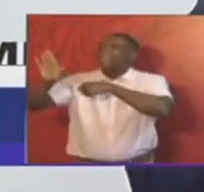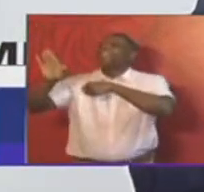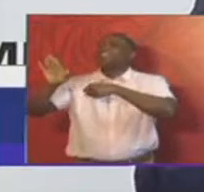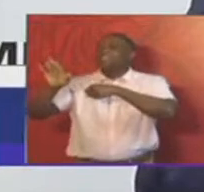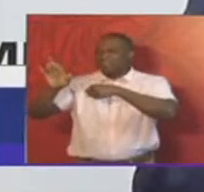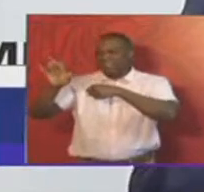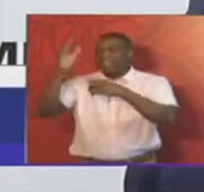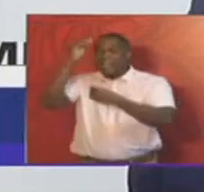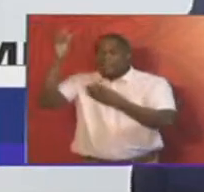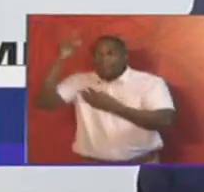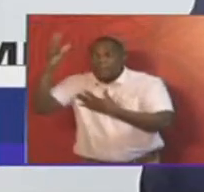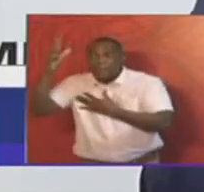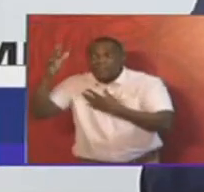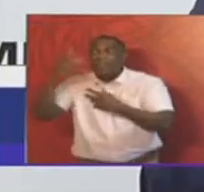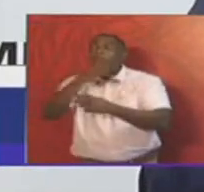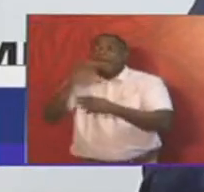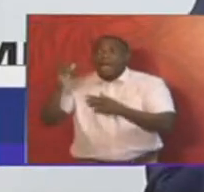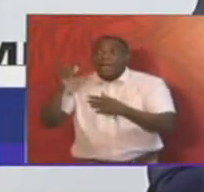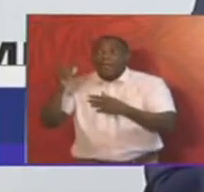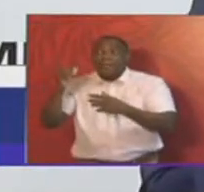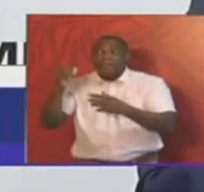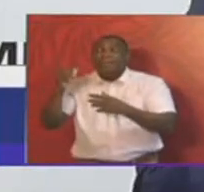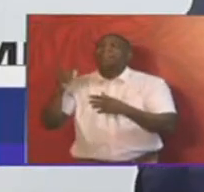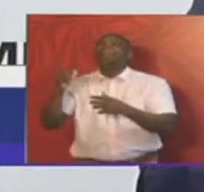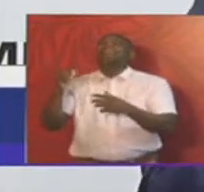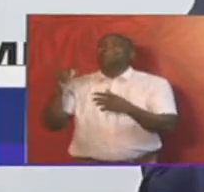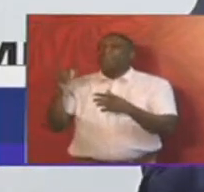you access to another